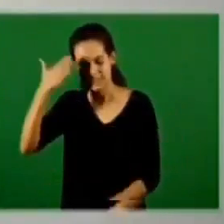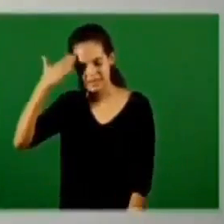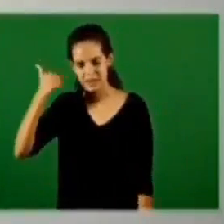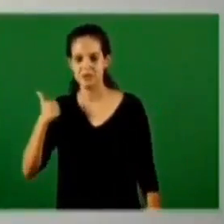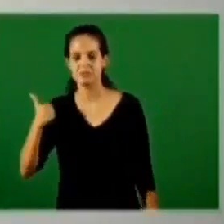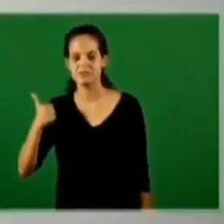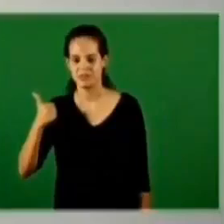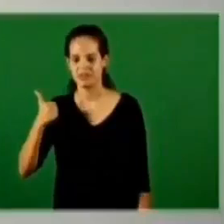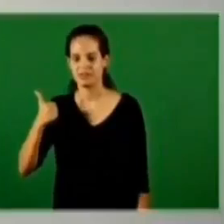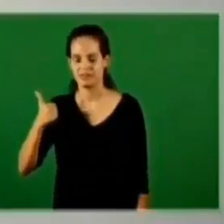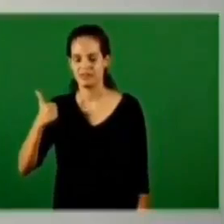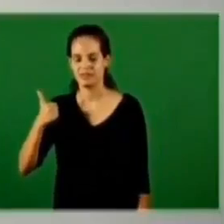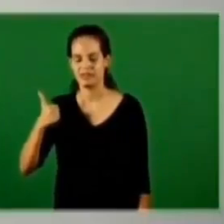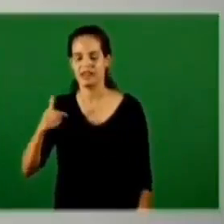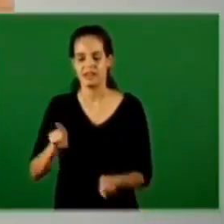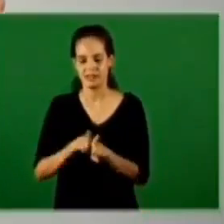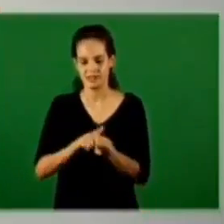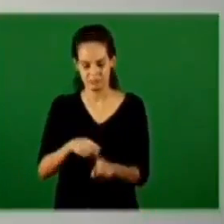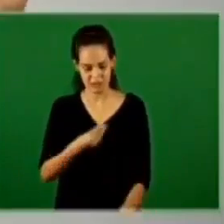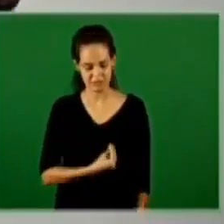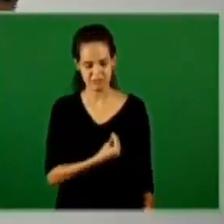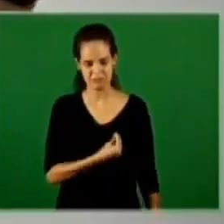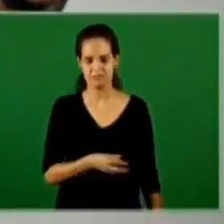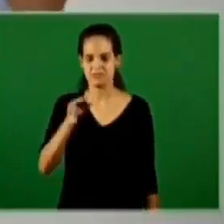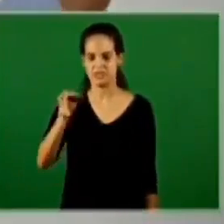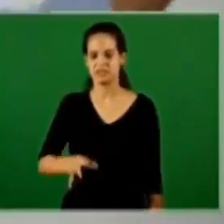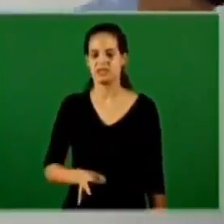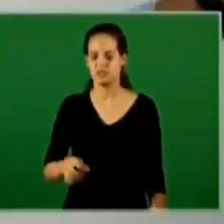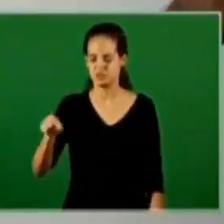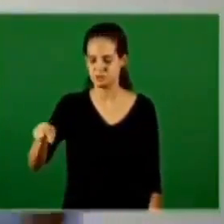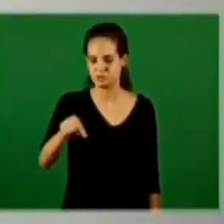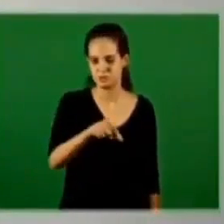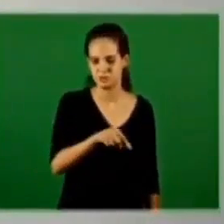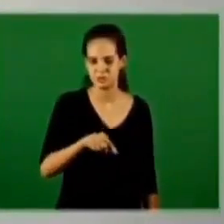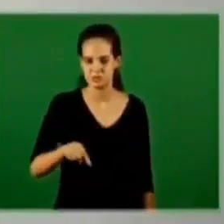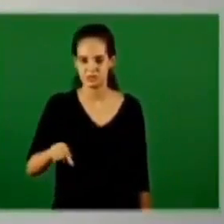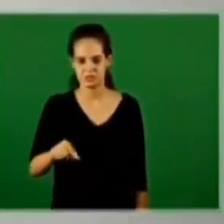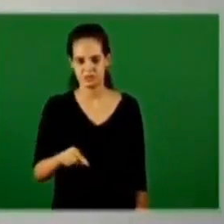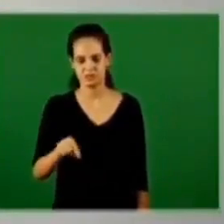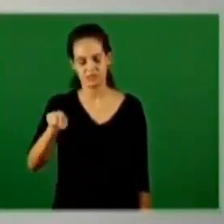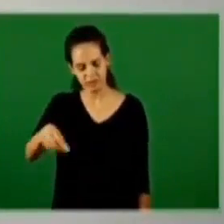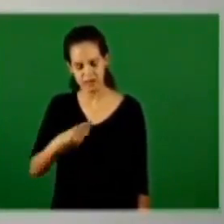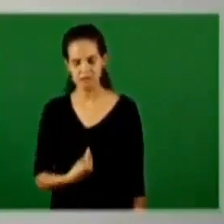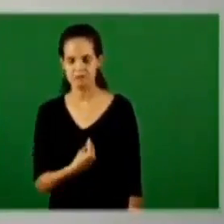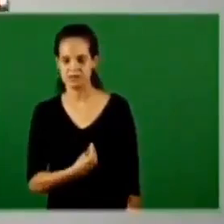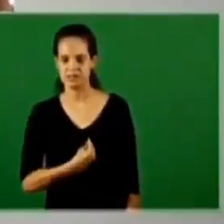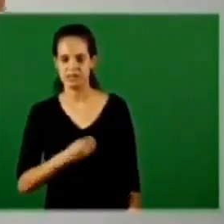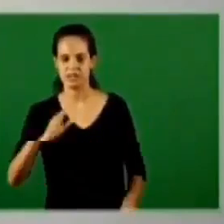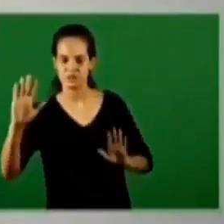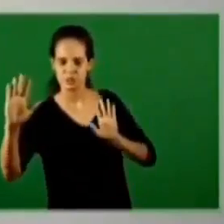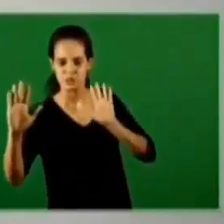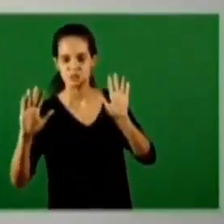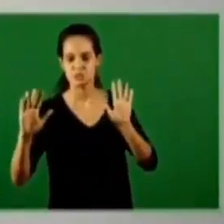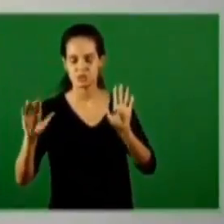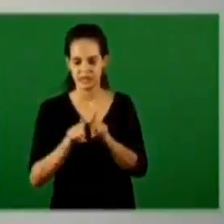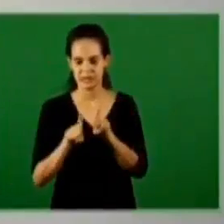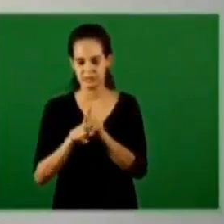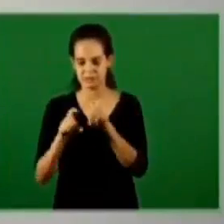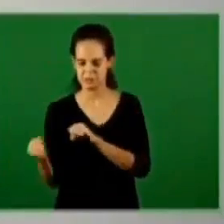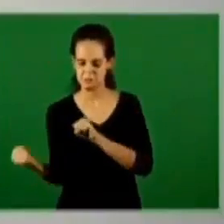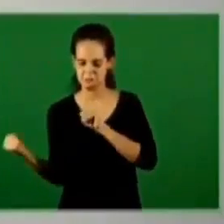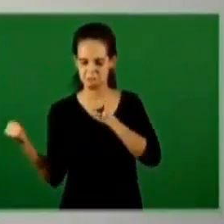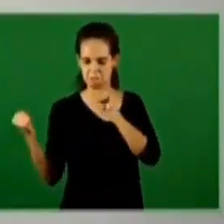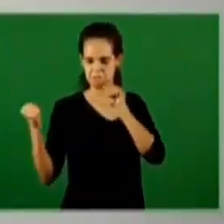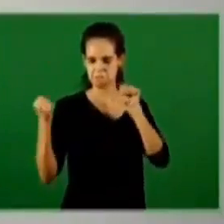knew where the ball was going. And he was omnipresent. Before the ball arrived, the lamb was already there. He was